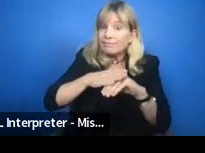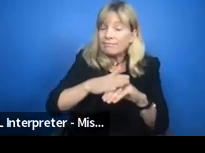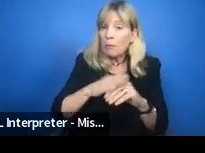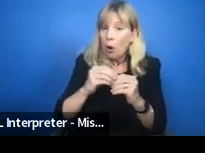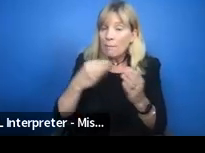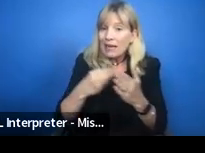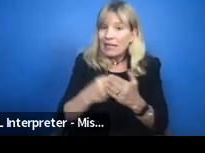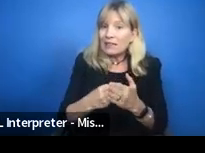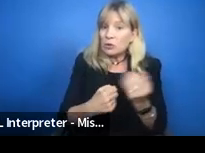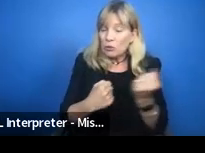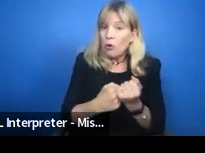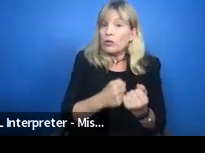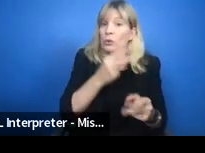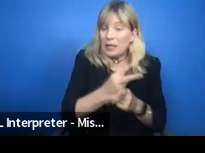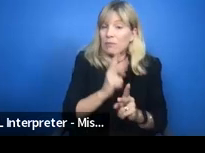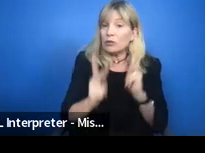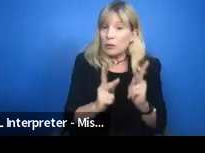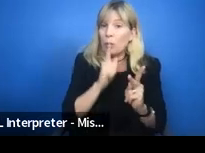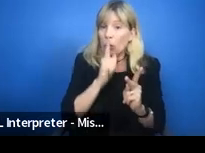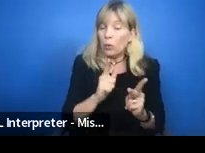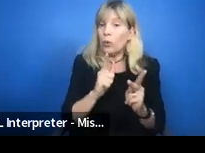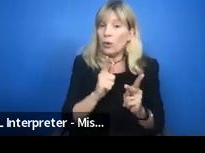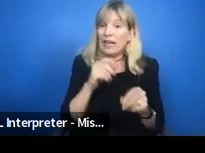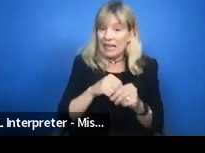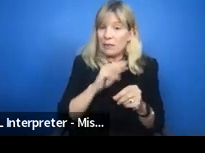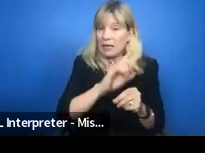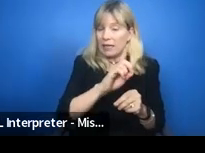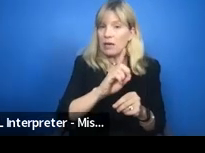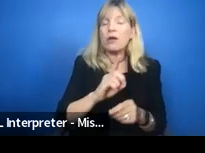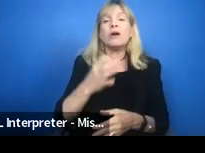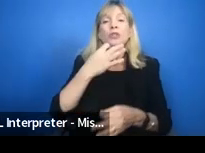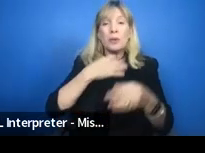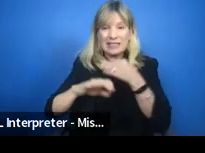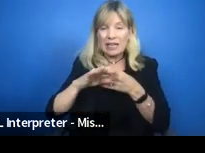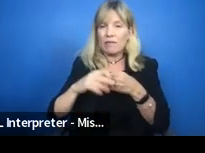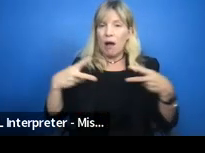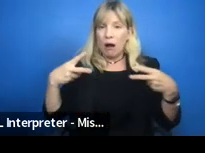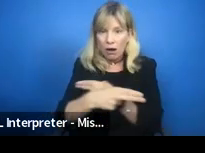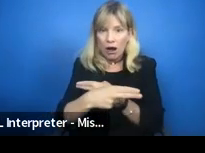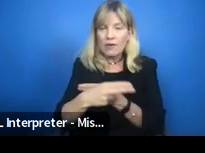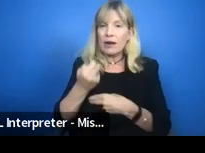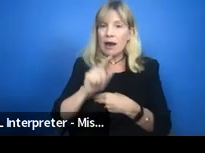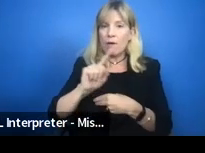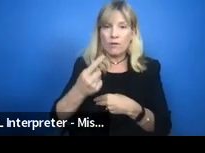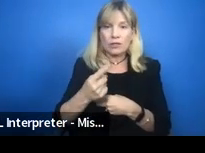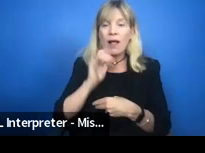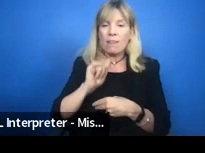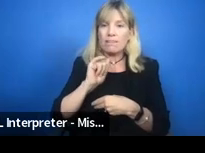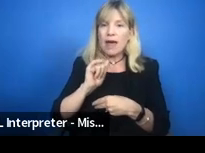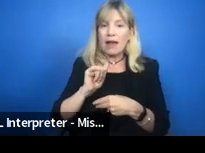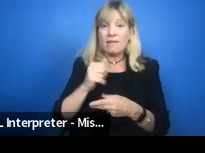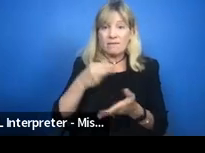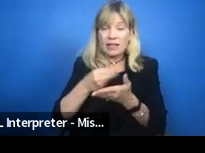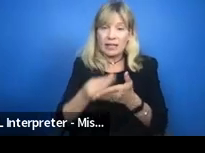support keeping folks enrolled in Medicaid. So instead of being cut off on April 1st, that bump in